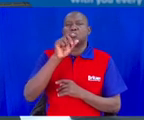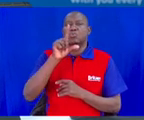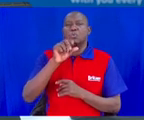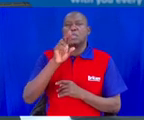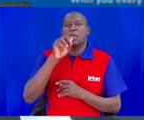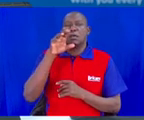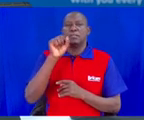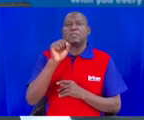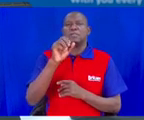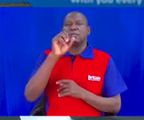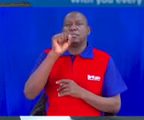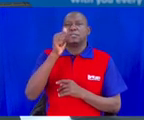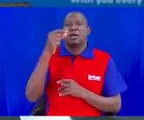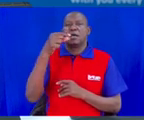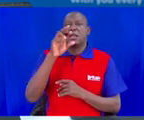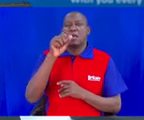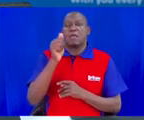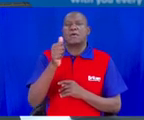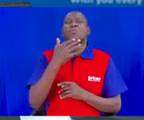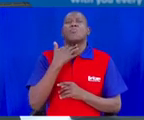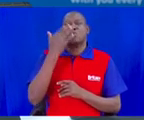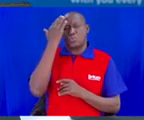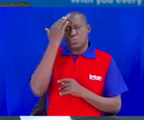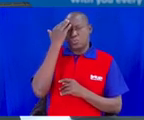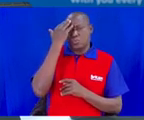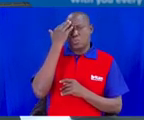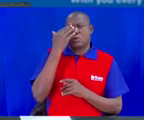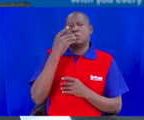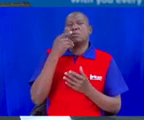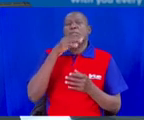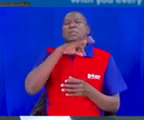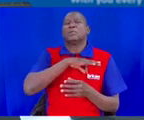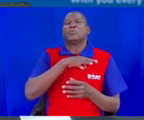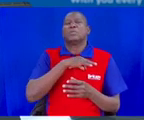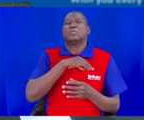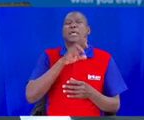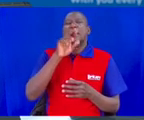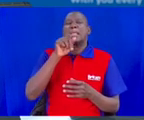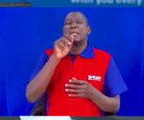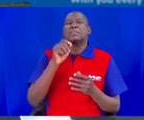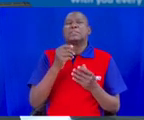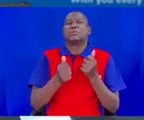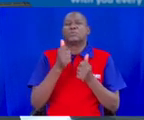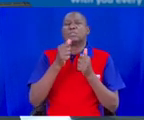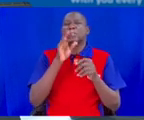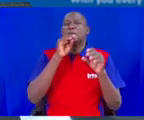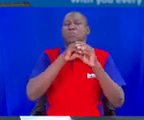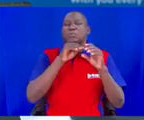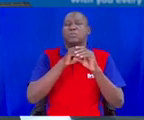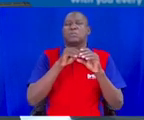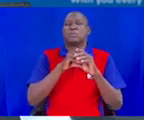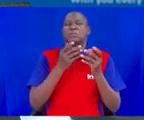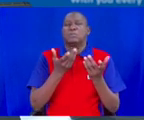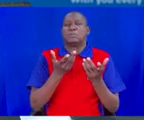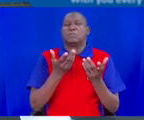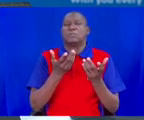And Julius wants to know what interest rate on deposits and what is the future outlook? What is the